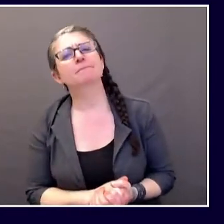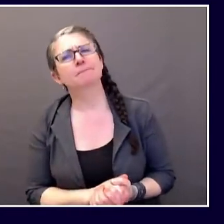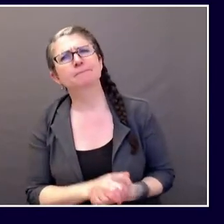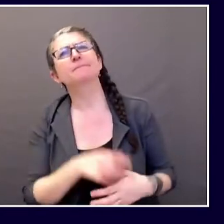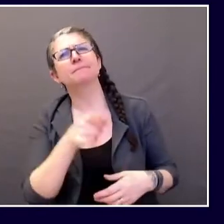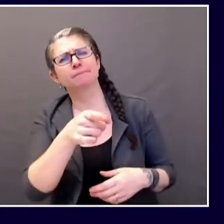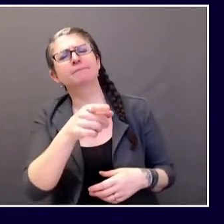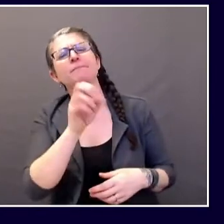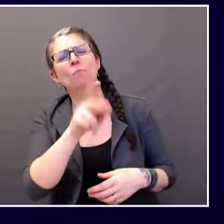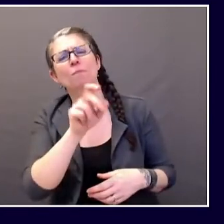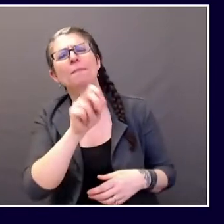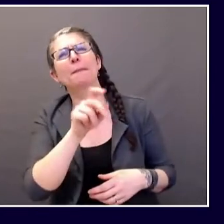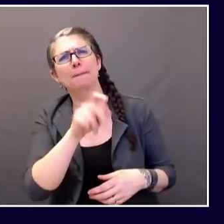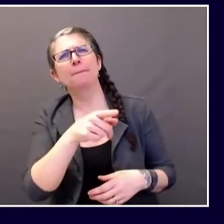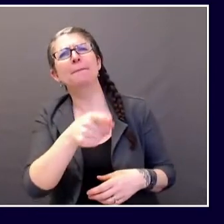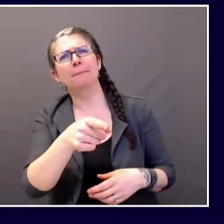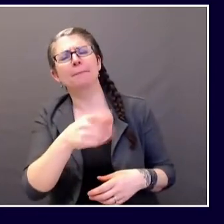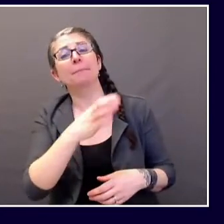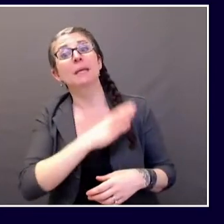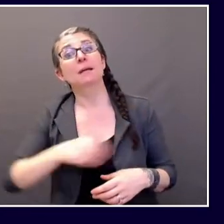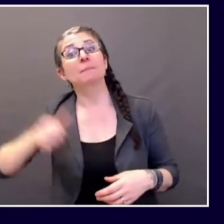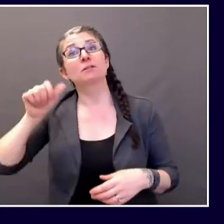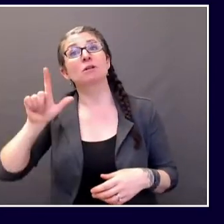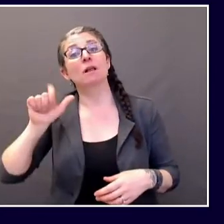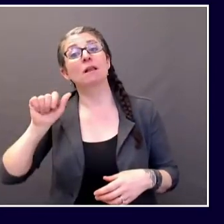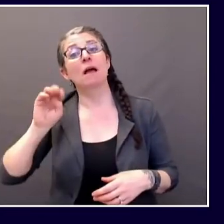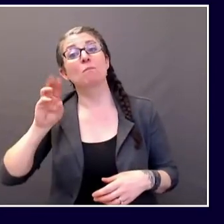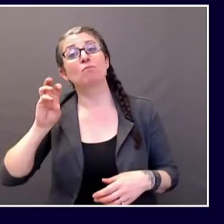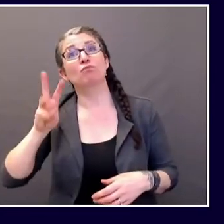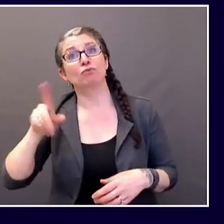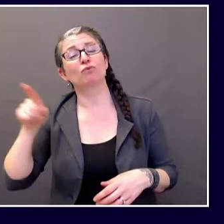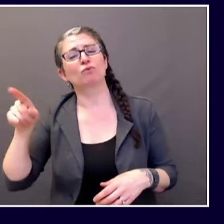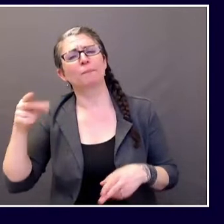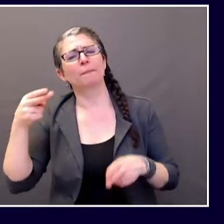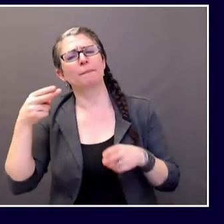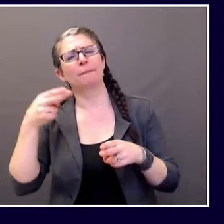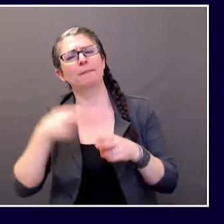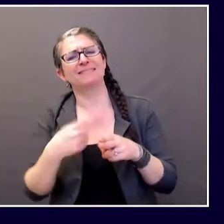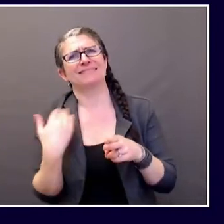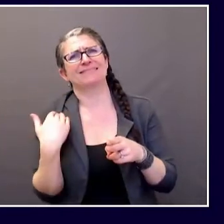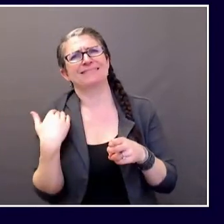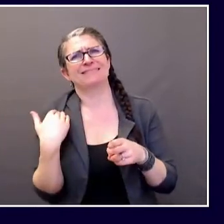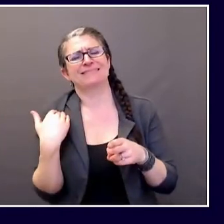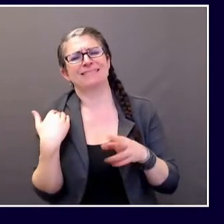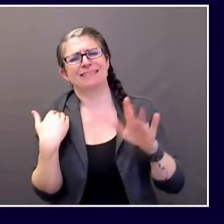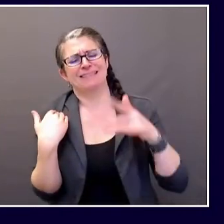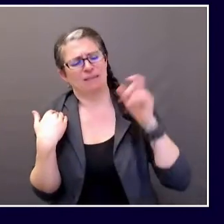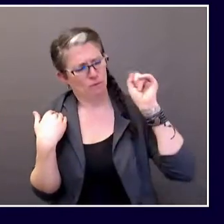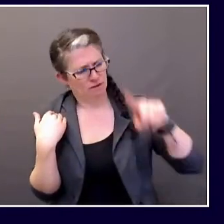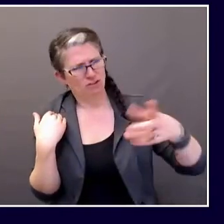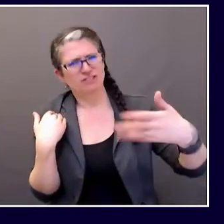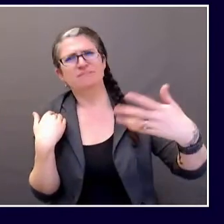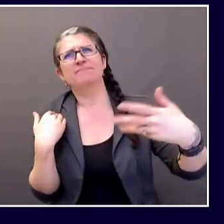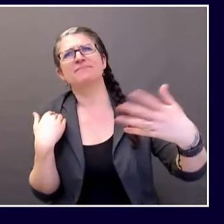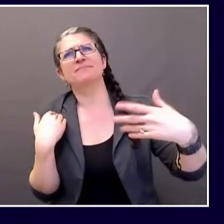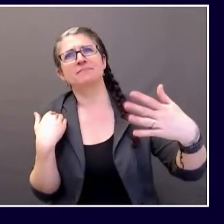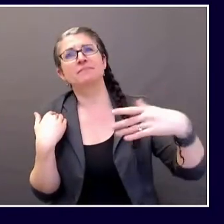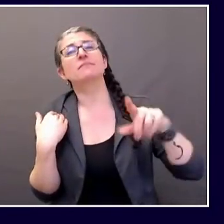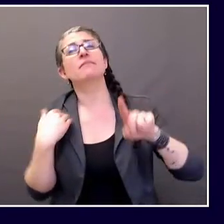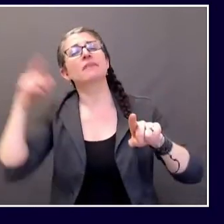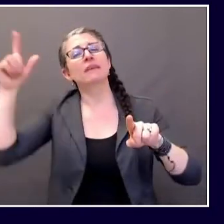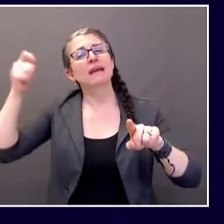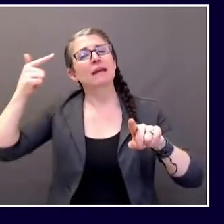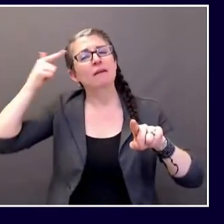just mentioned, I think it was in reference to Patrick's question, but you were talking about the governor's careful consideration of when we